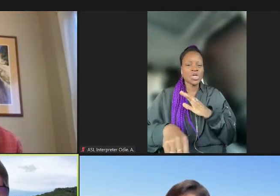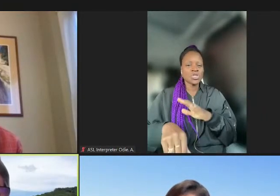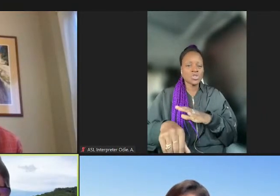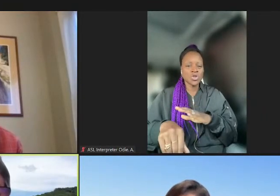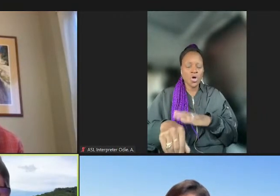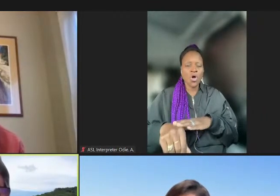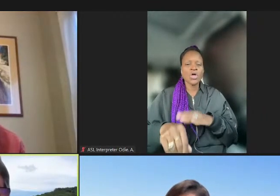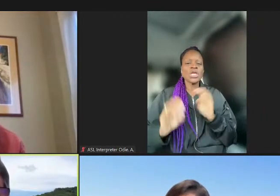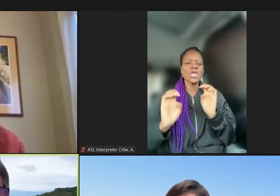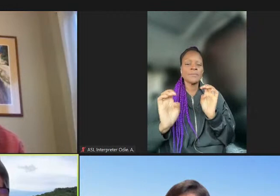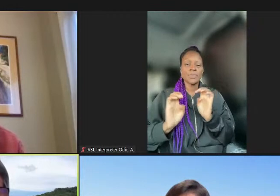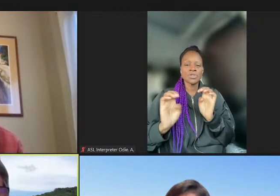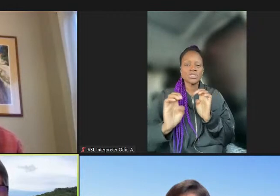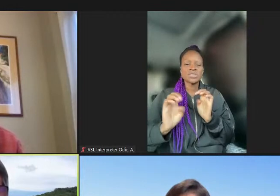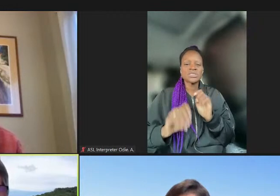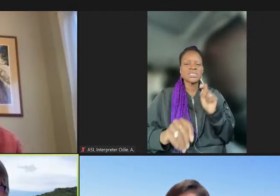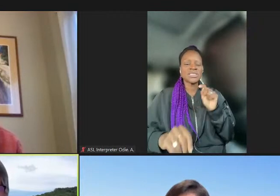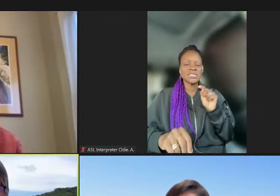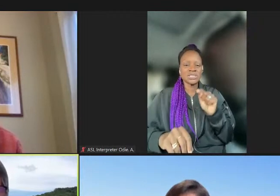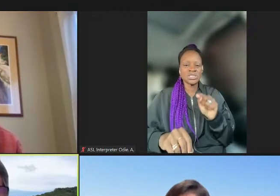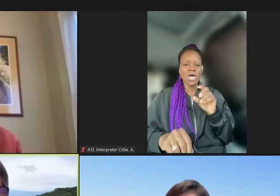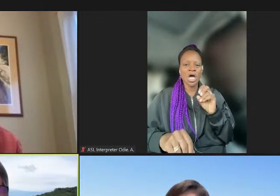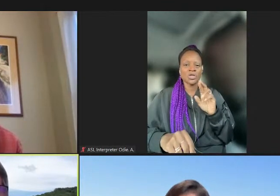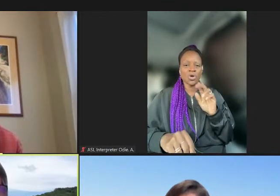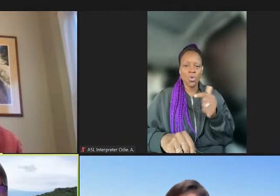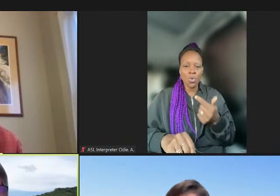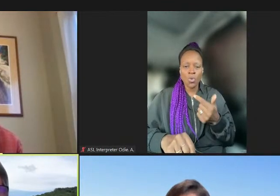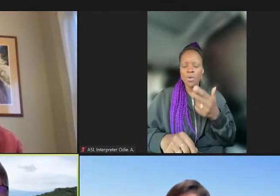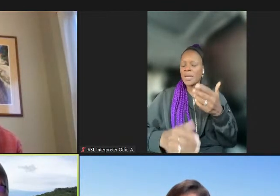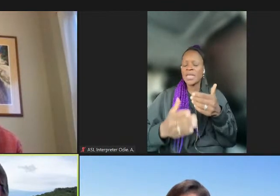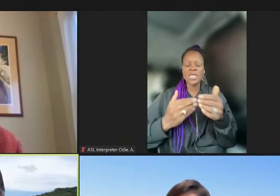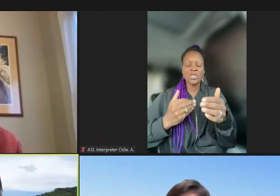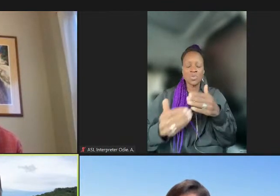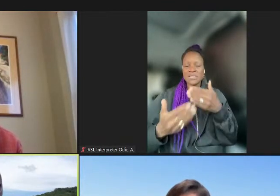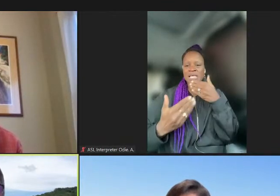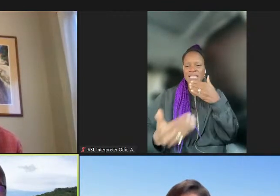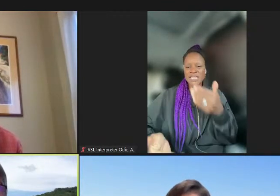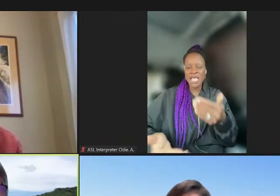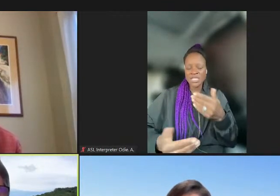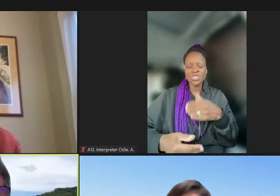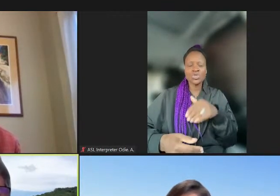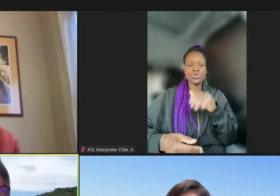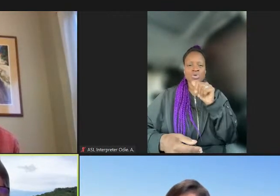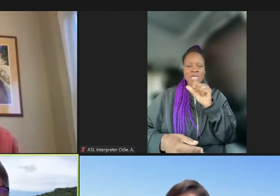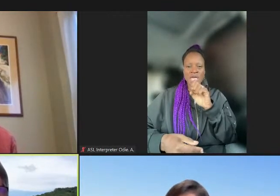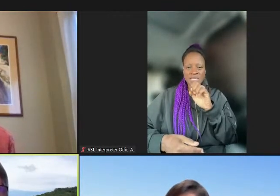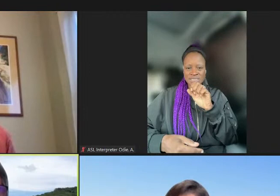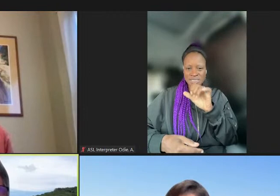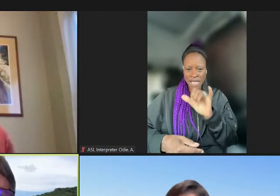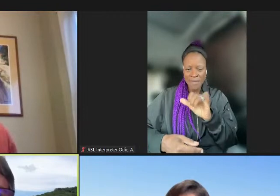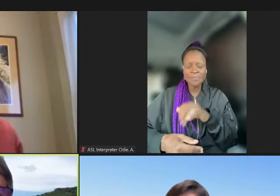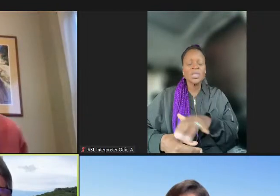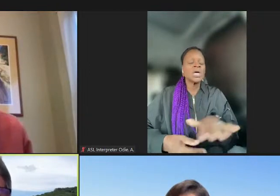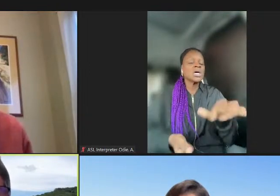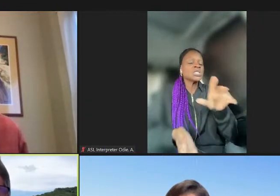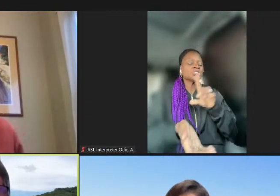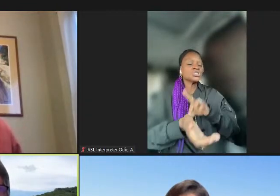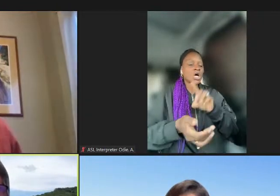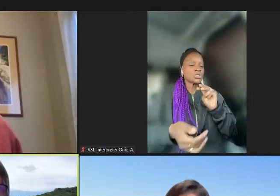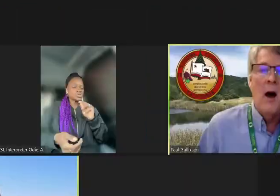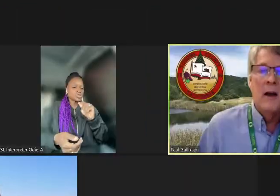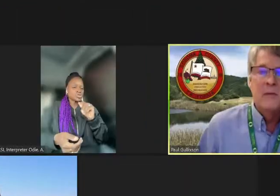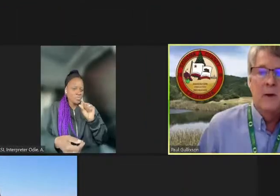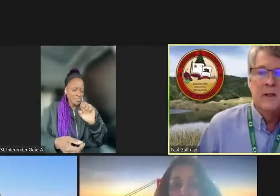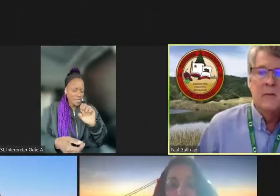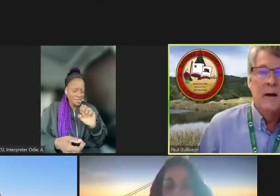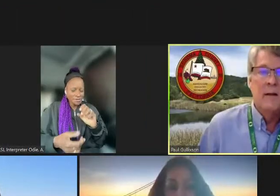for those who would like it. But thank you for being here. Dr. Mace, can we go to you next? What are you hearing